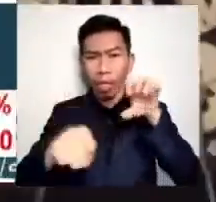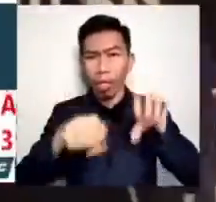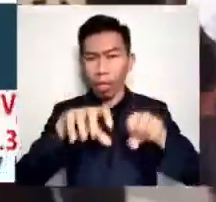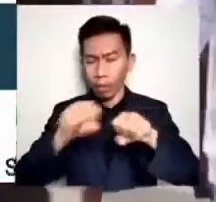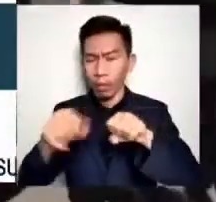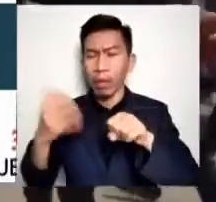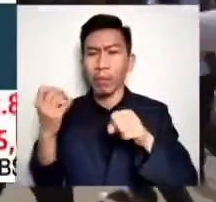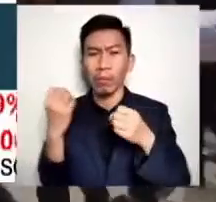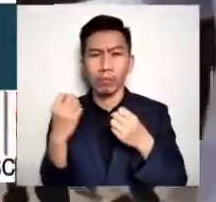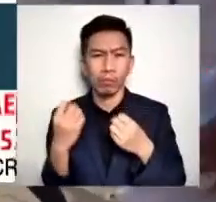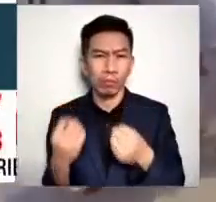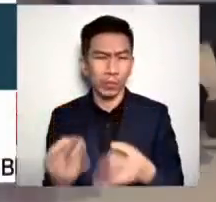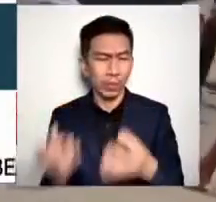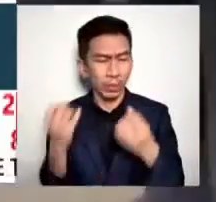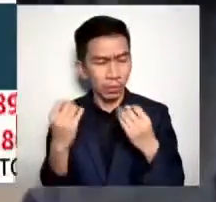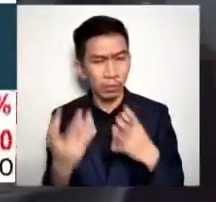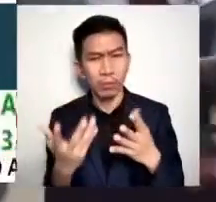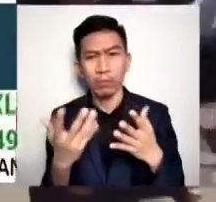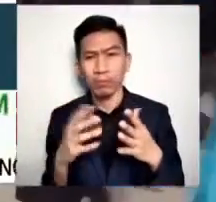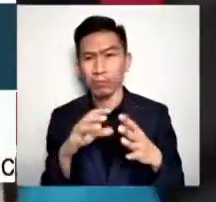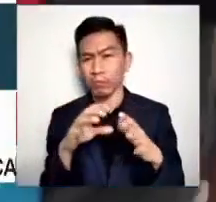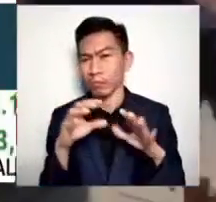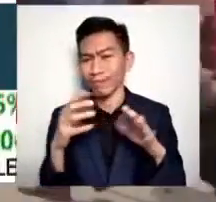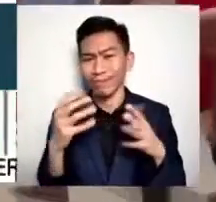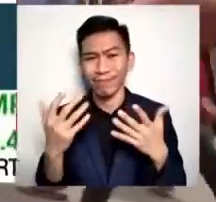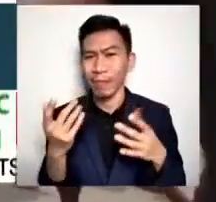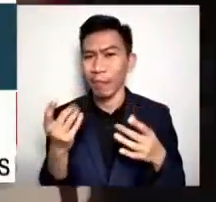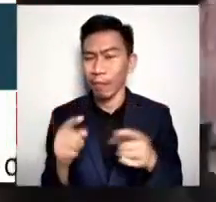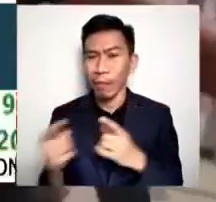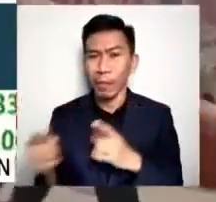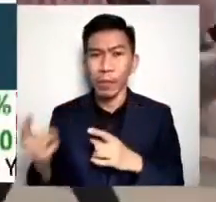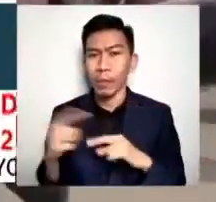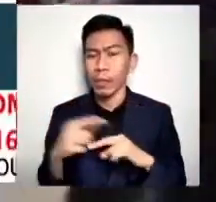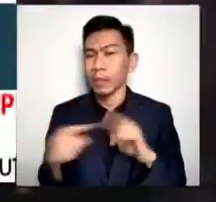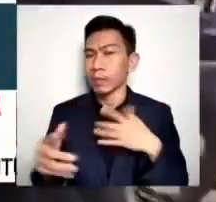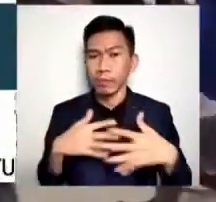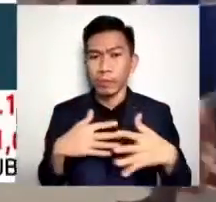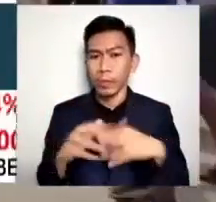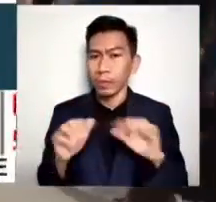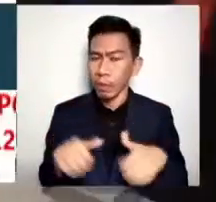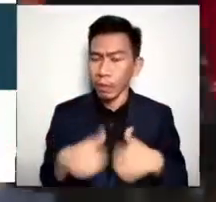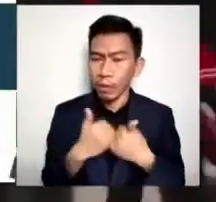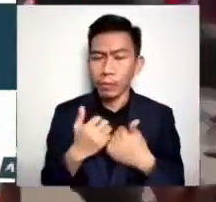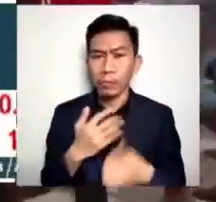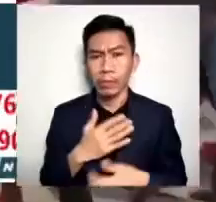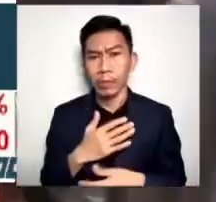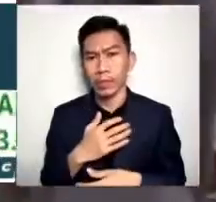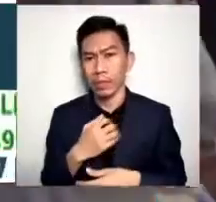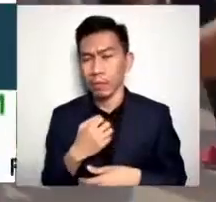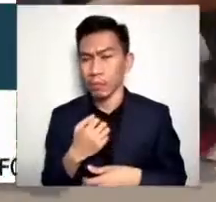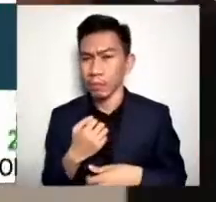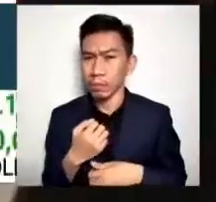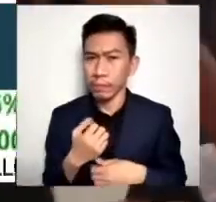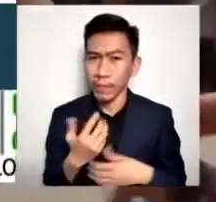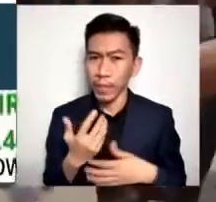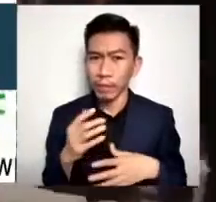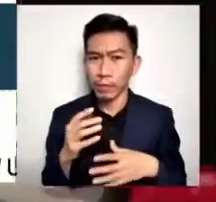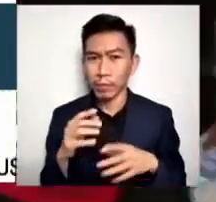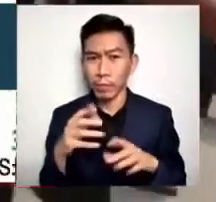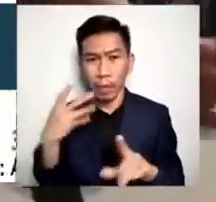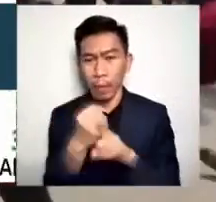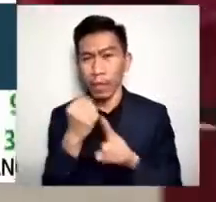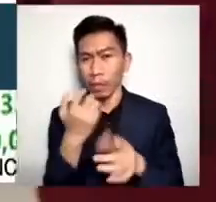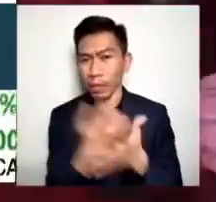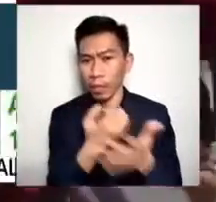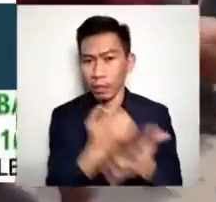all to show that despite all the challenges and the sacrifices they'll have to make in terms of their income and the economy,